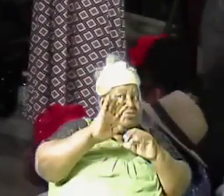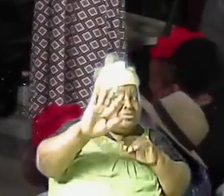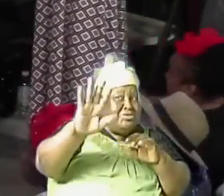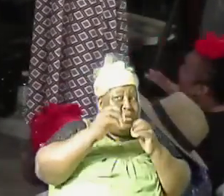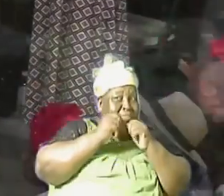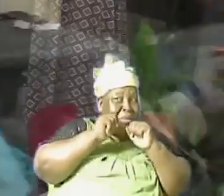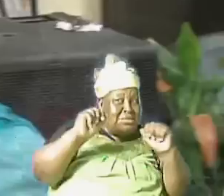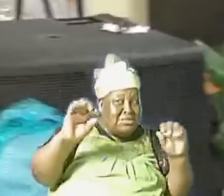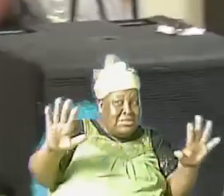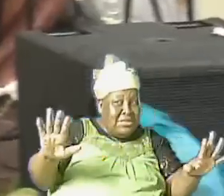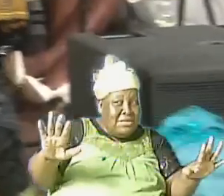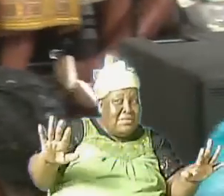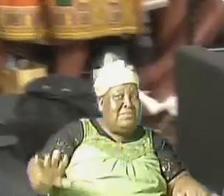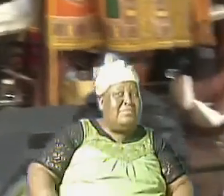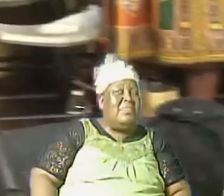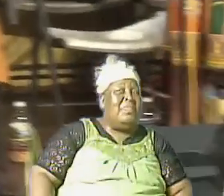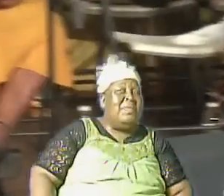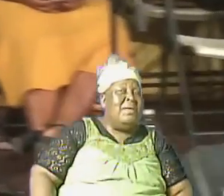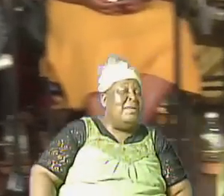blessing.